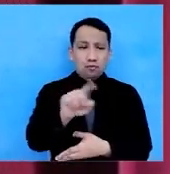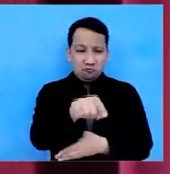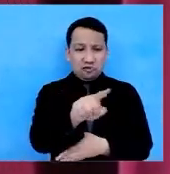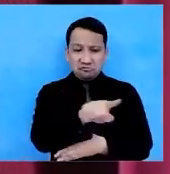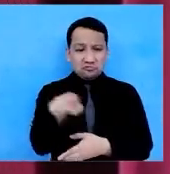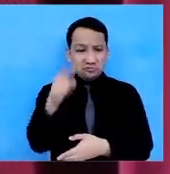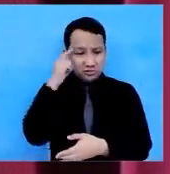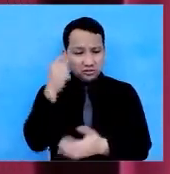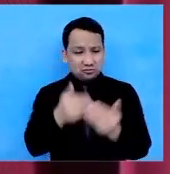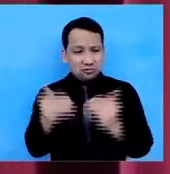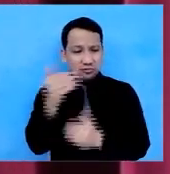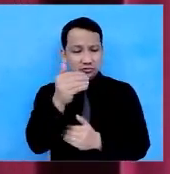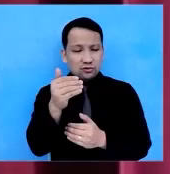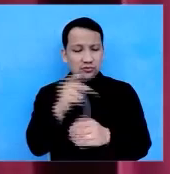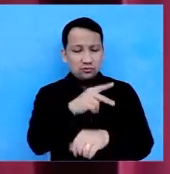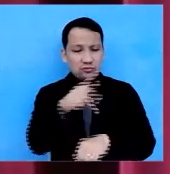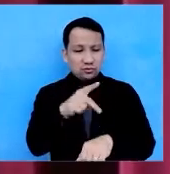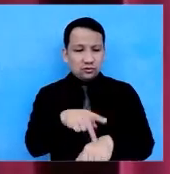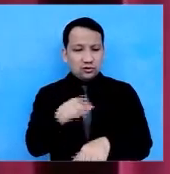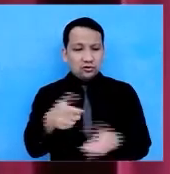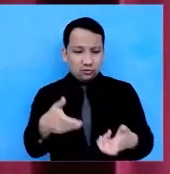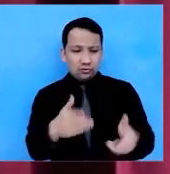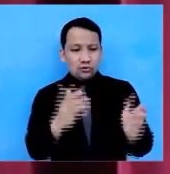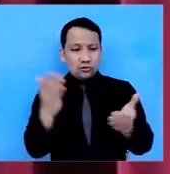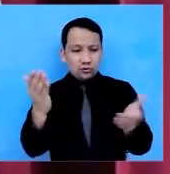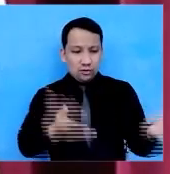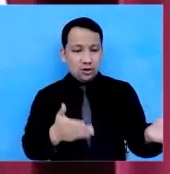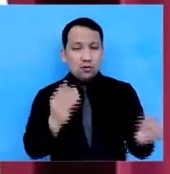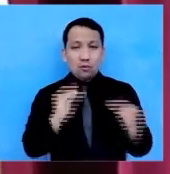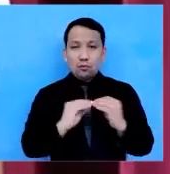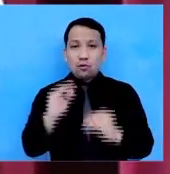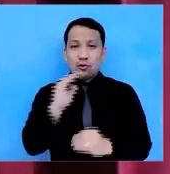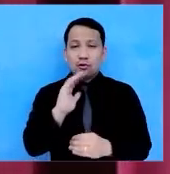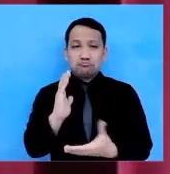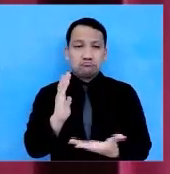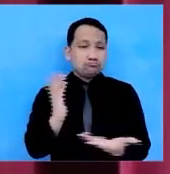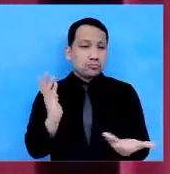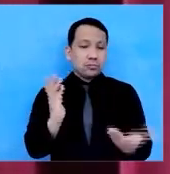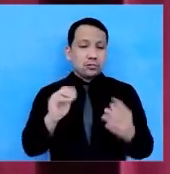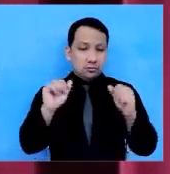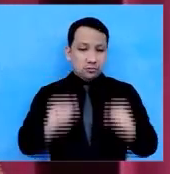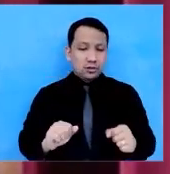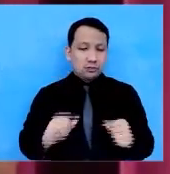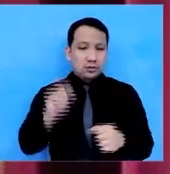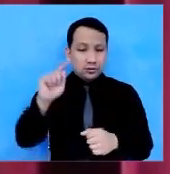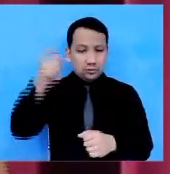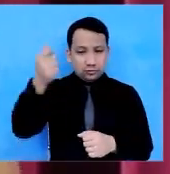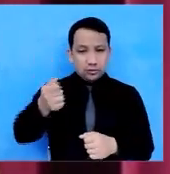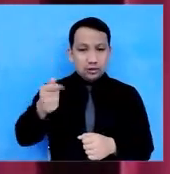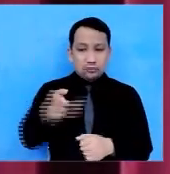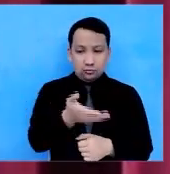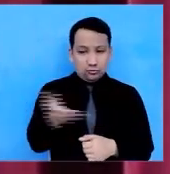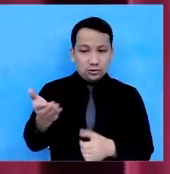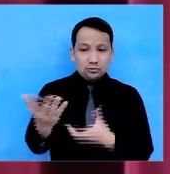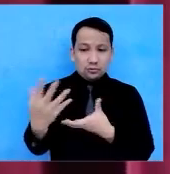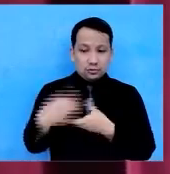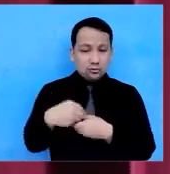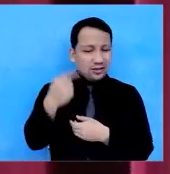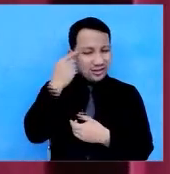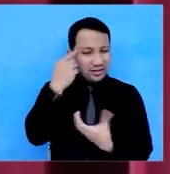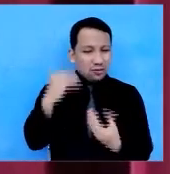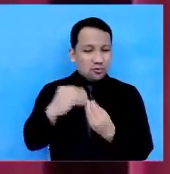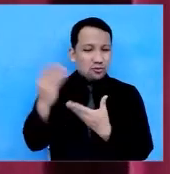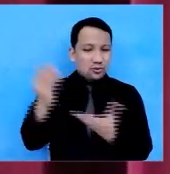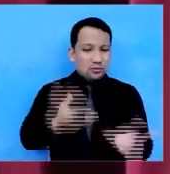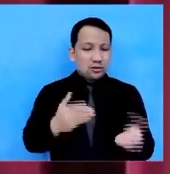for the Philippines so as to allow the potential investments that you are thinking about bringing to the